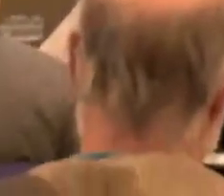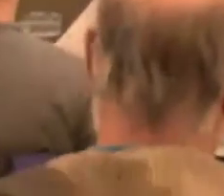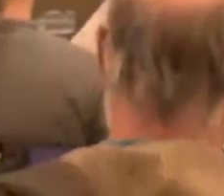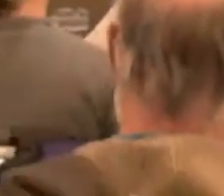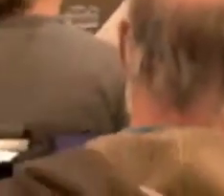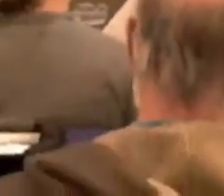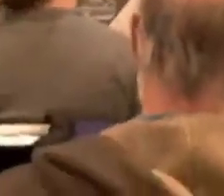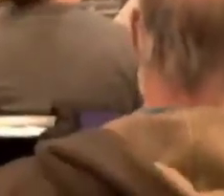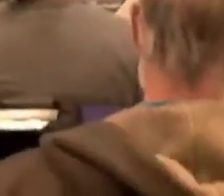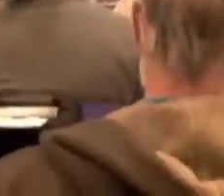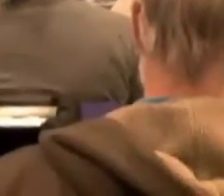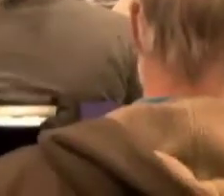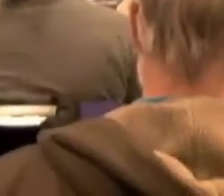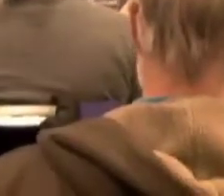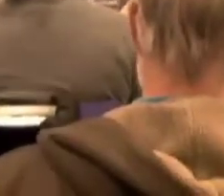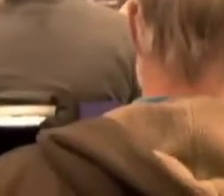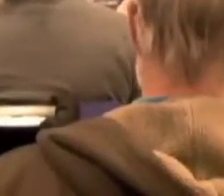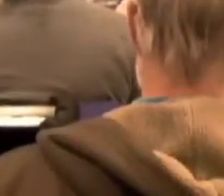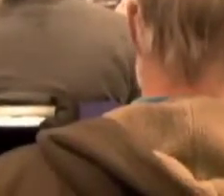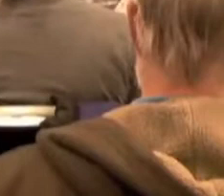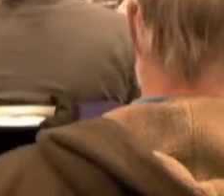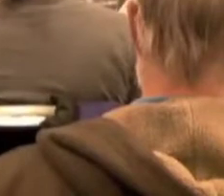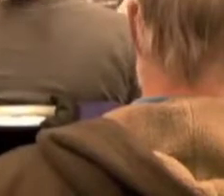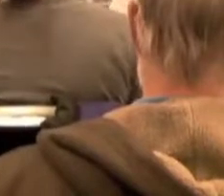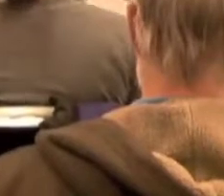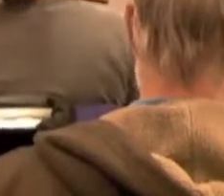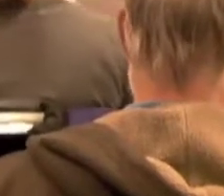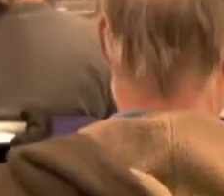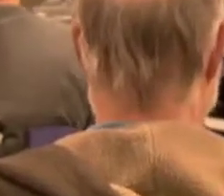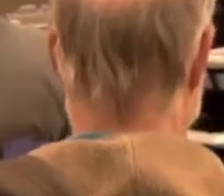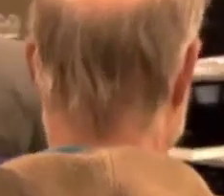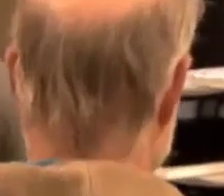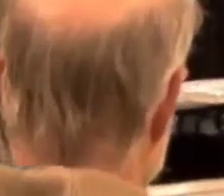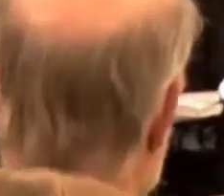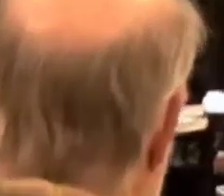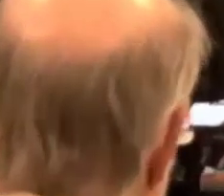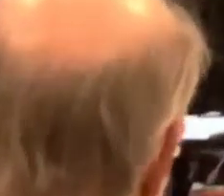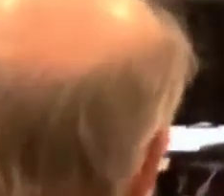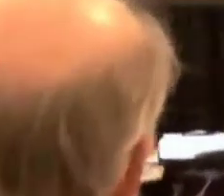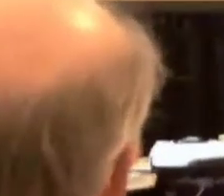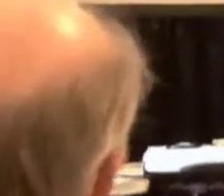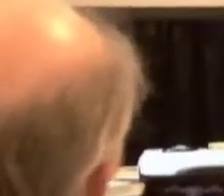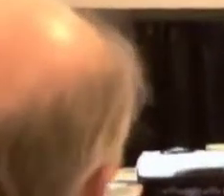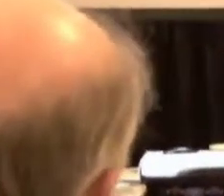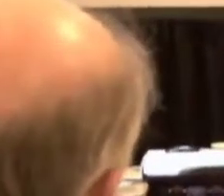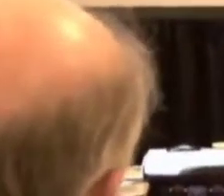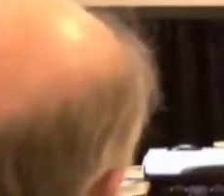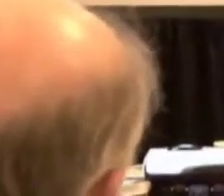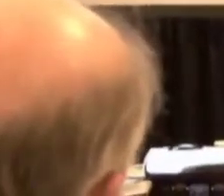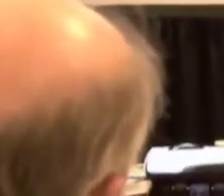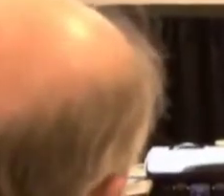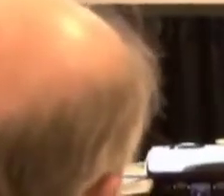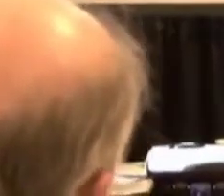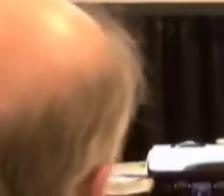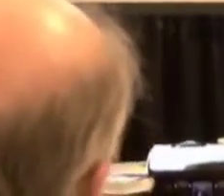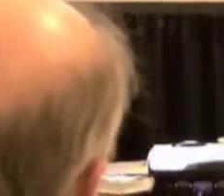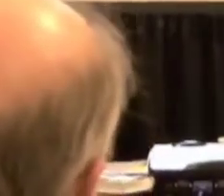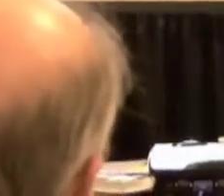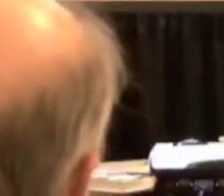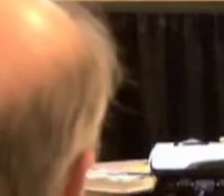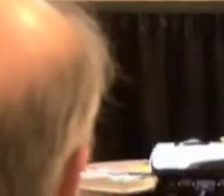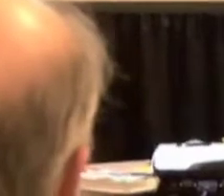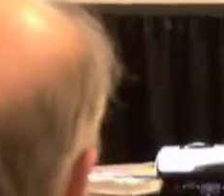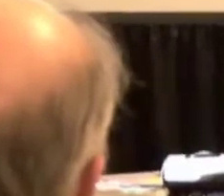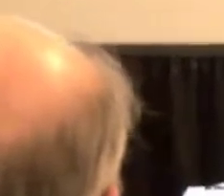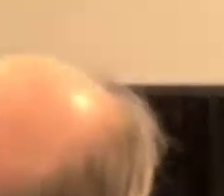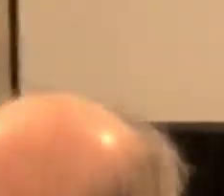And one final thing for you is that if you want to learn more, we